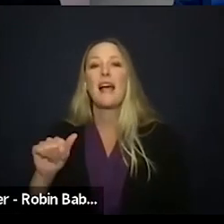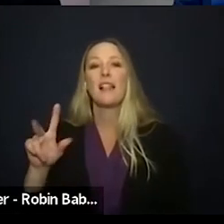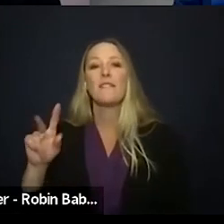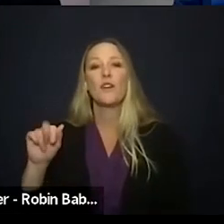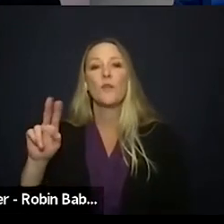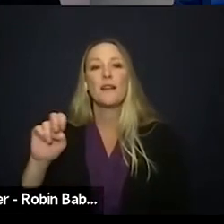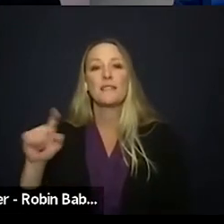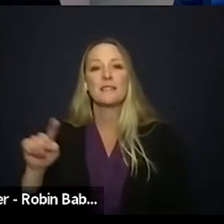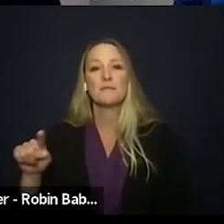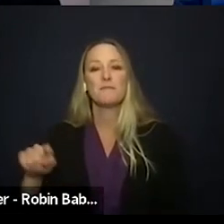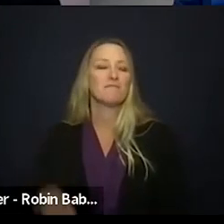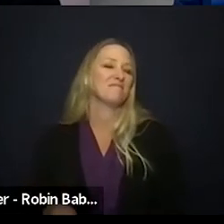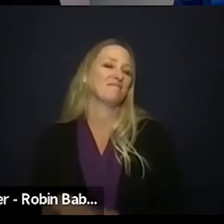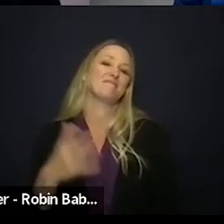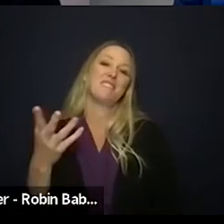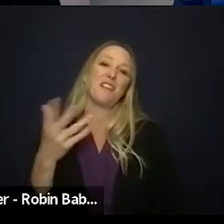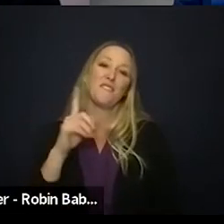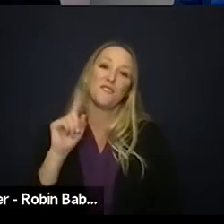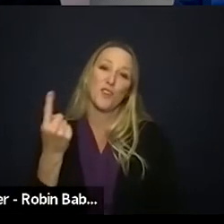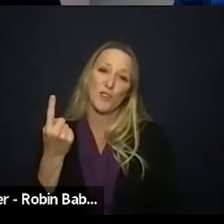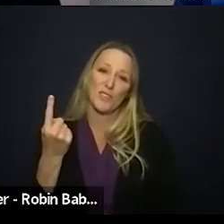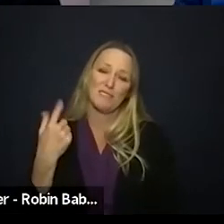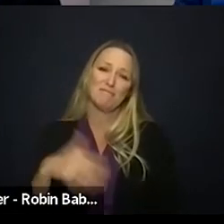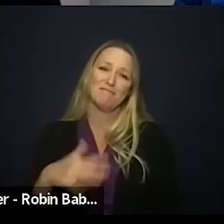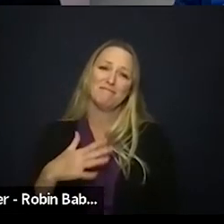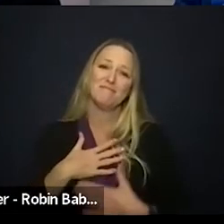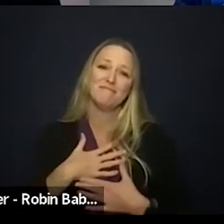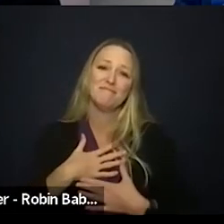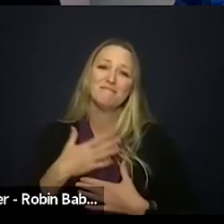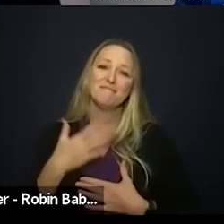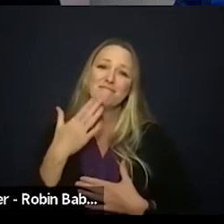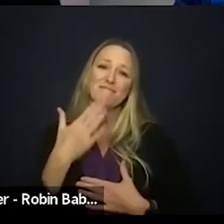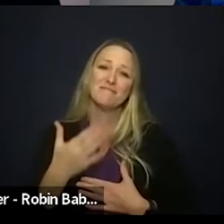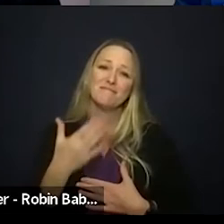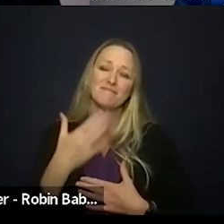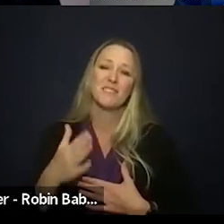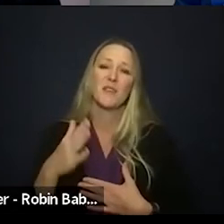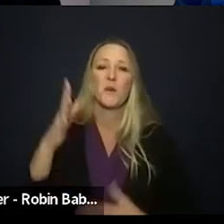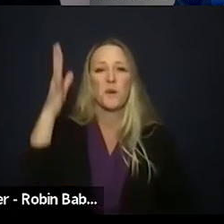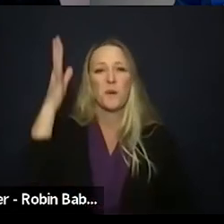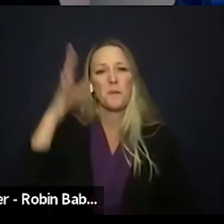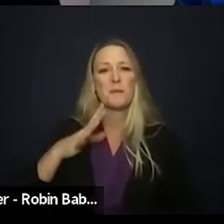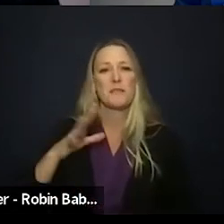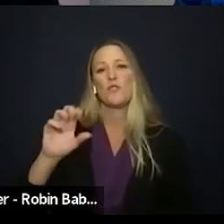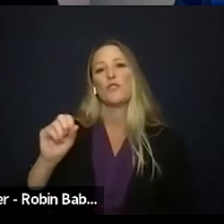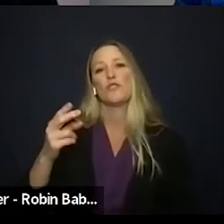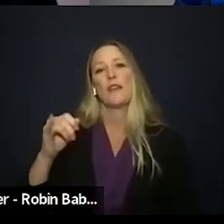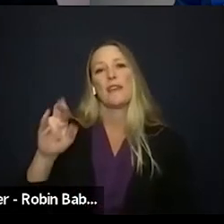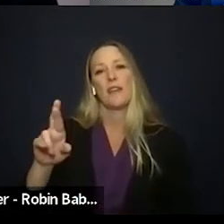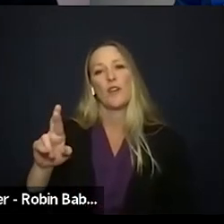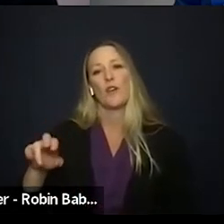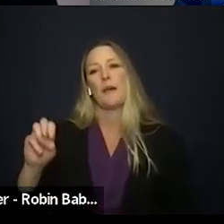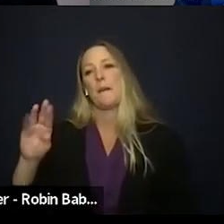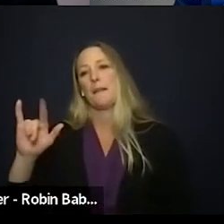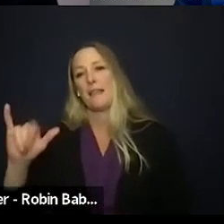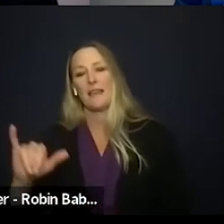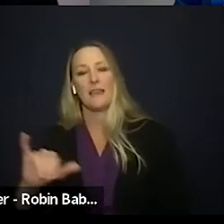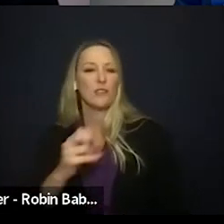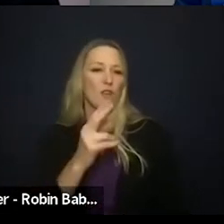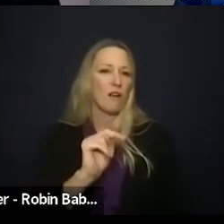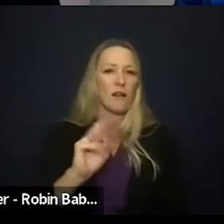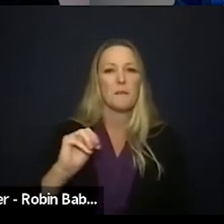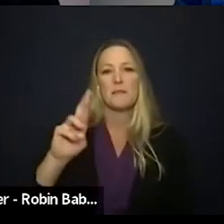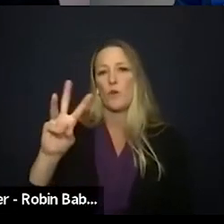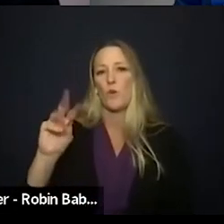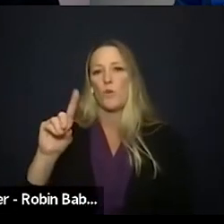well first of all a deep deep appreciation to mr shair and emily and john mr woodard